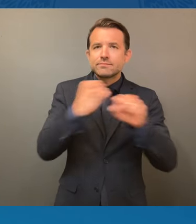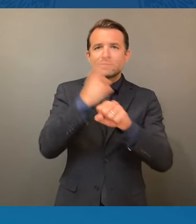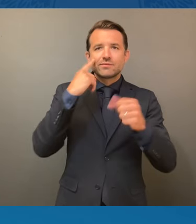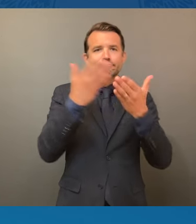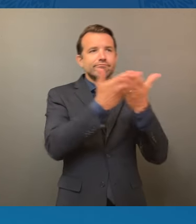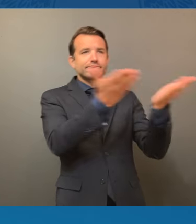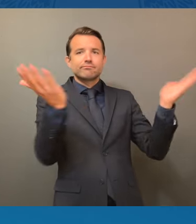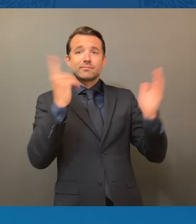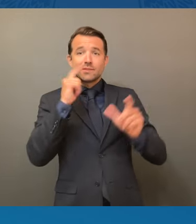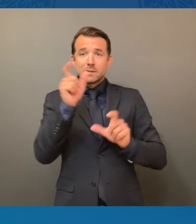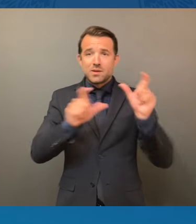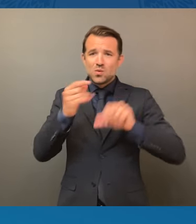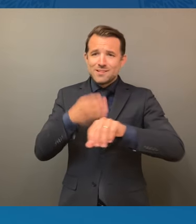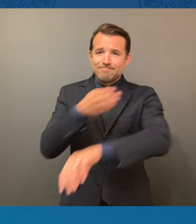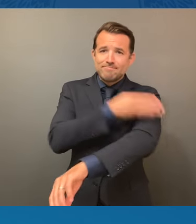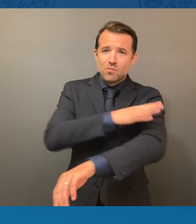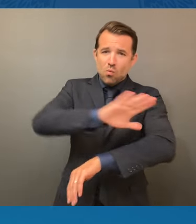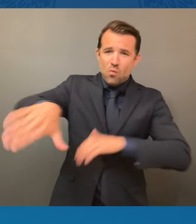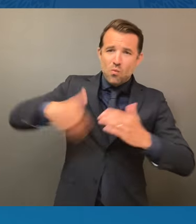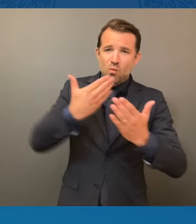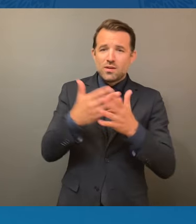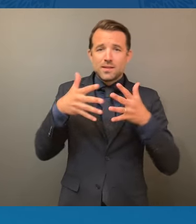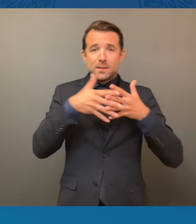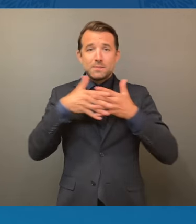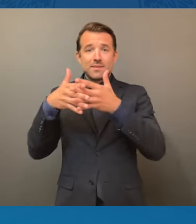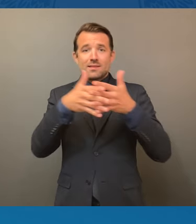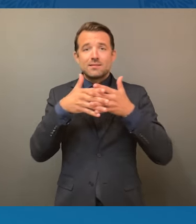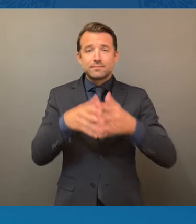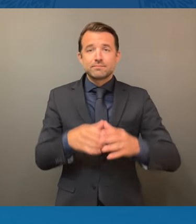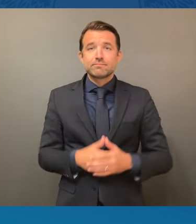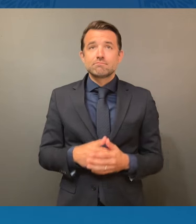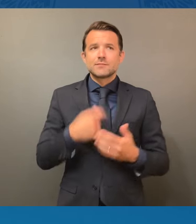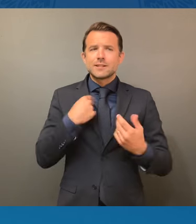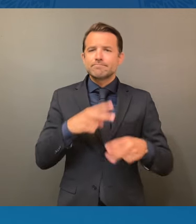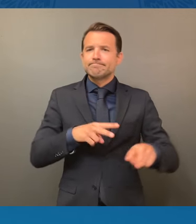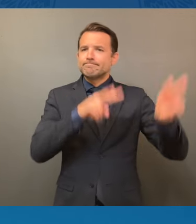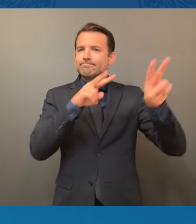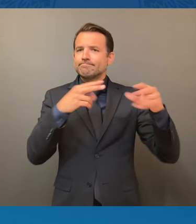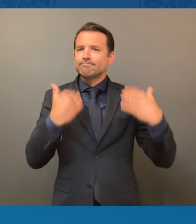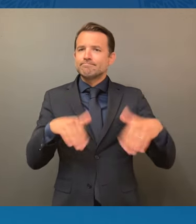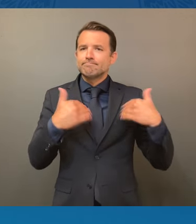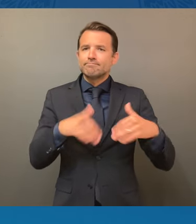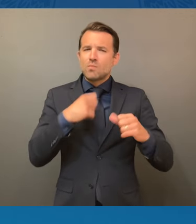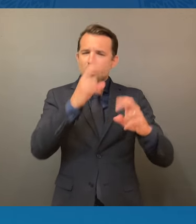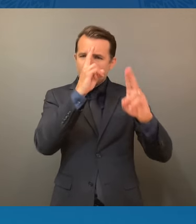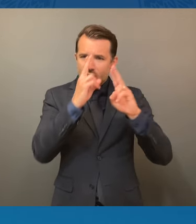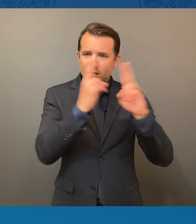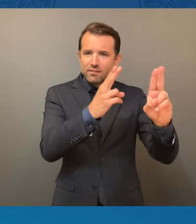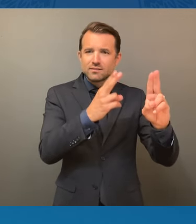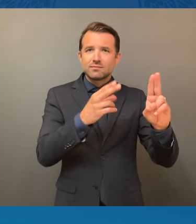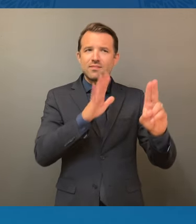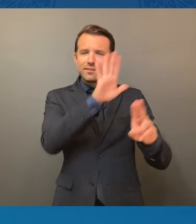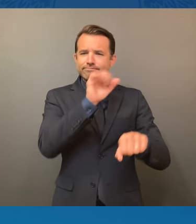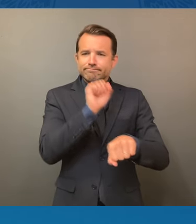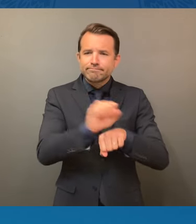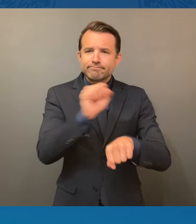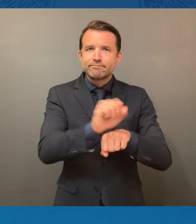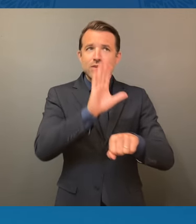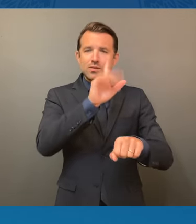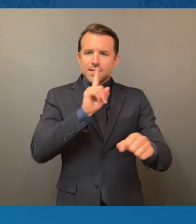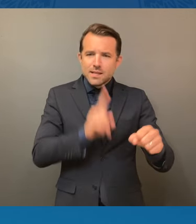And I admire and respect the hard work and determination that you put into this most important